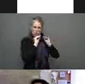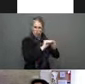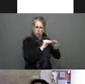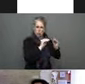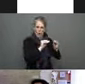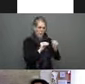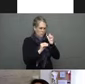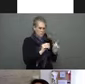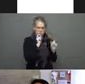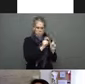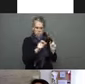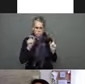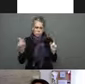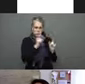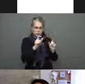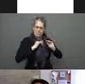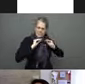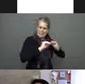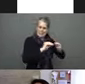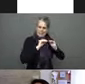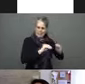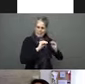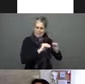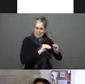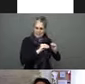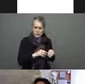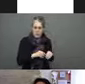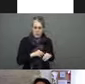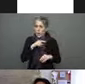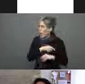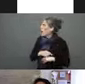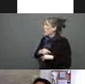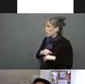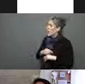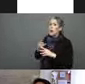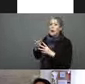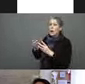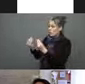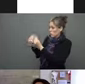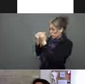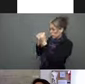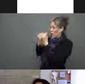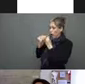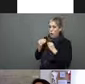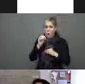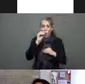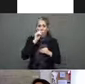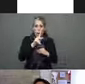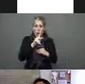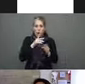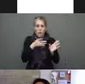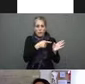very little evidence for natural word orders, they, they flipped, they went, uh, in the direction of naturalness, uh,